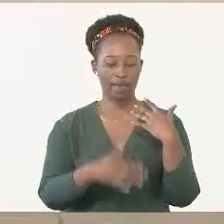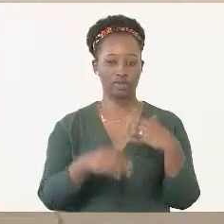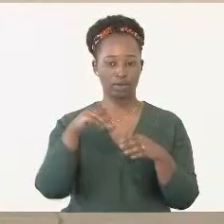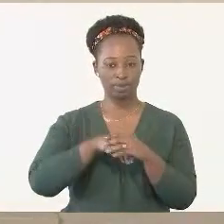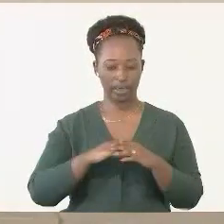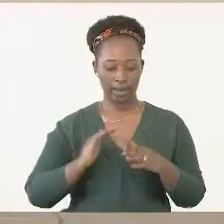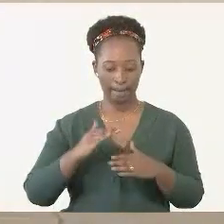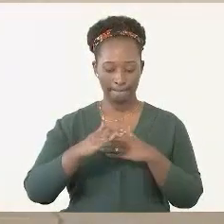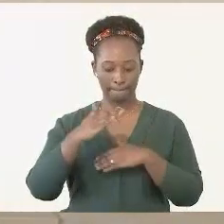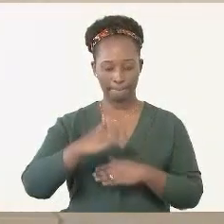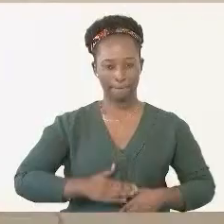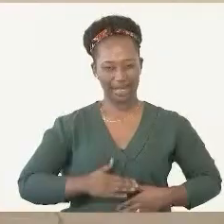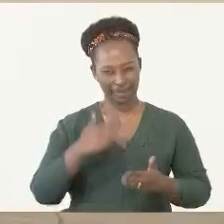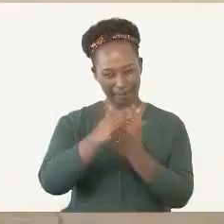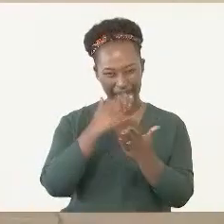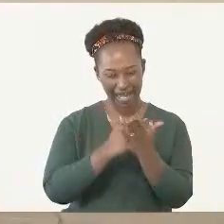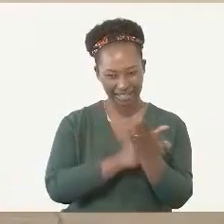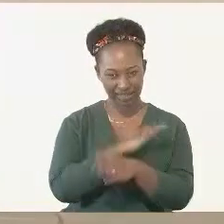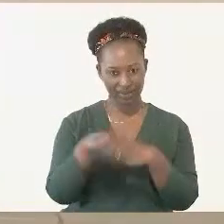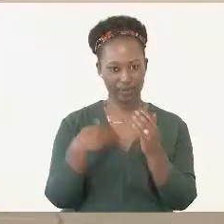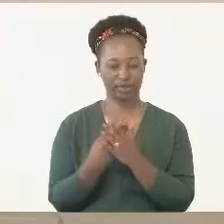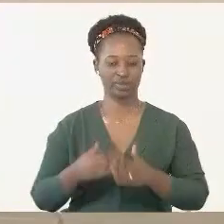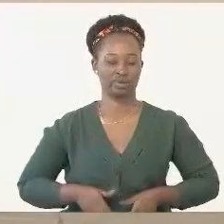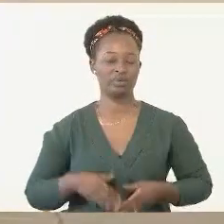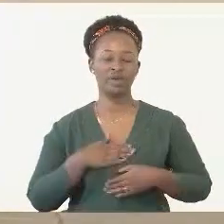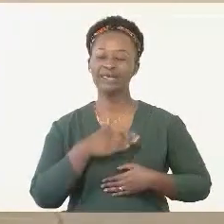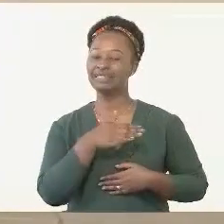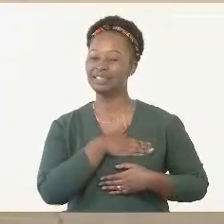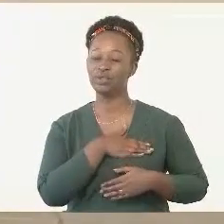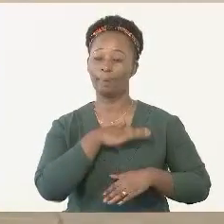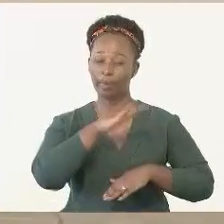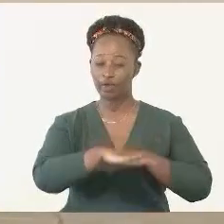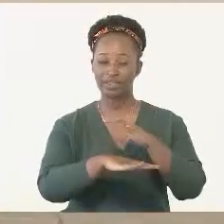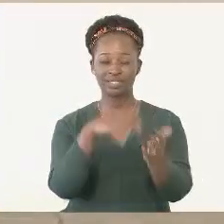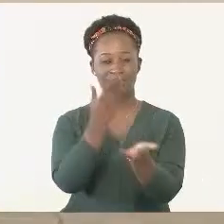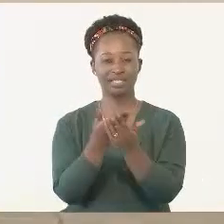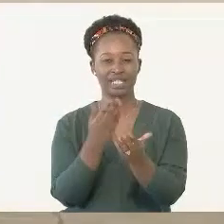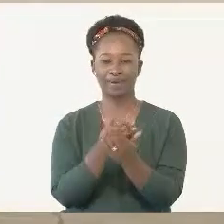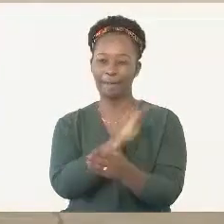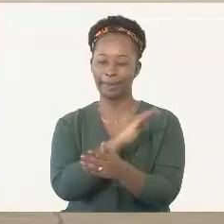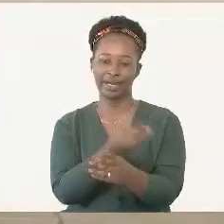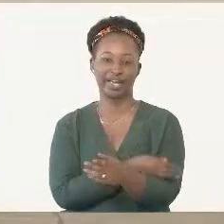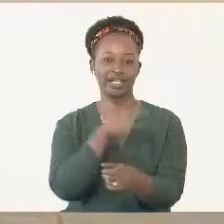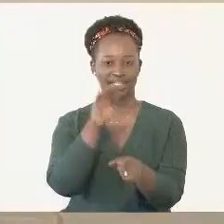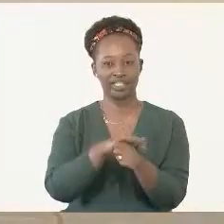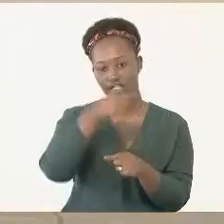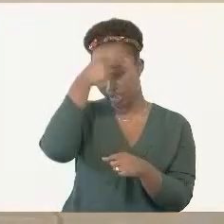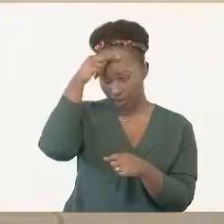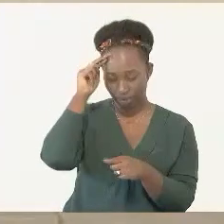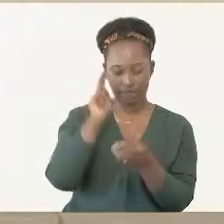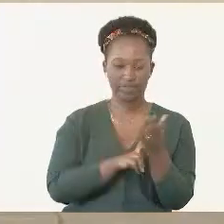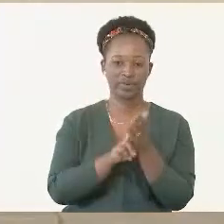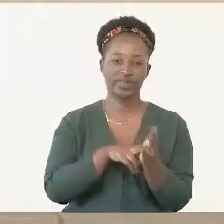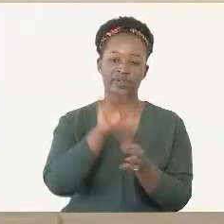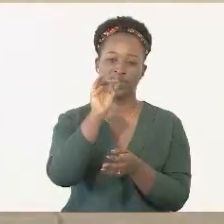process, there's need for energy. That's why the heart needs oxygen. 3 organs consume a lot of